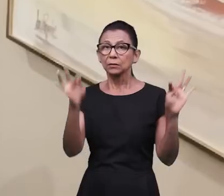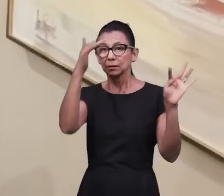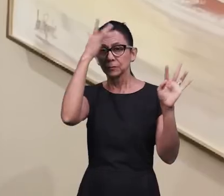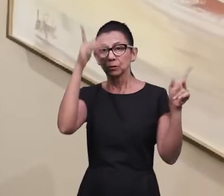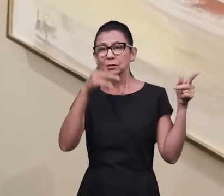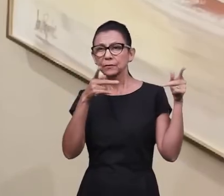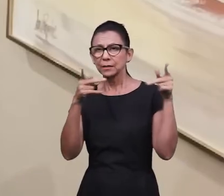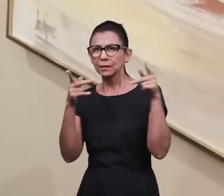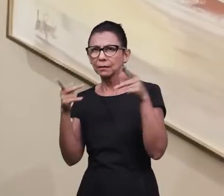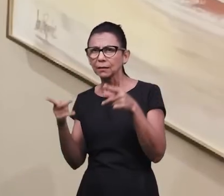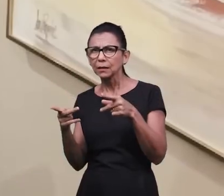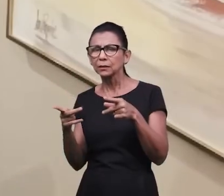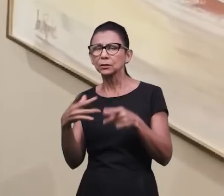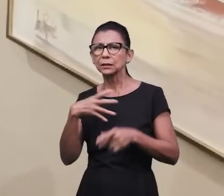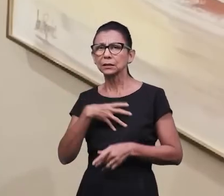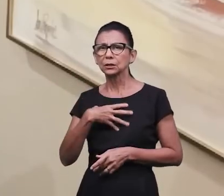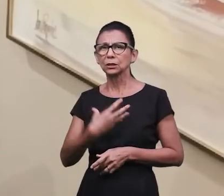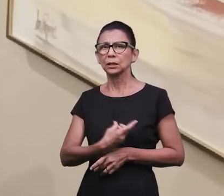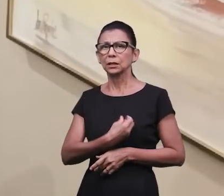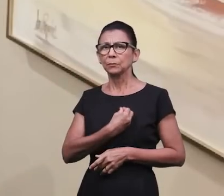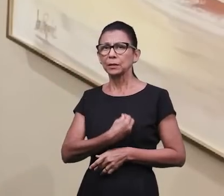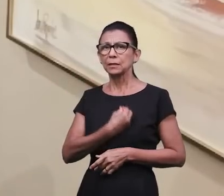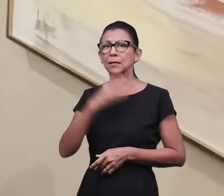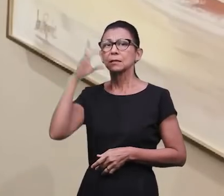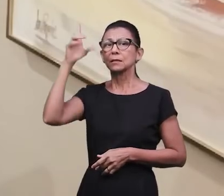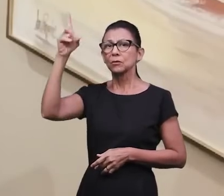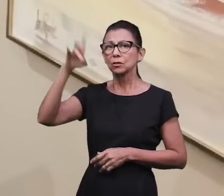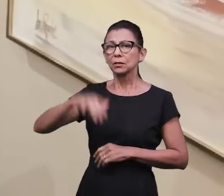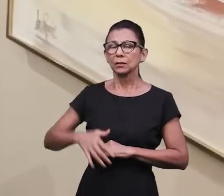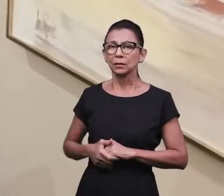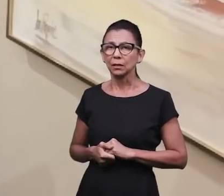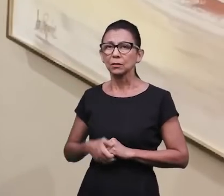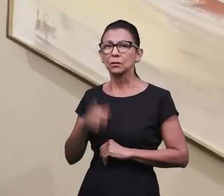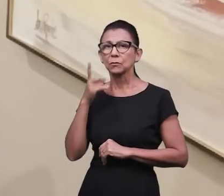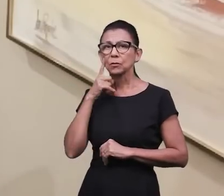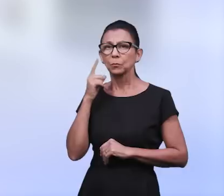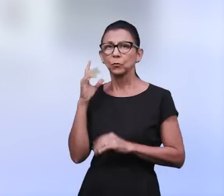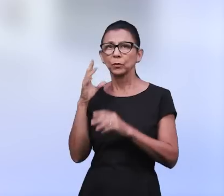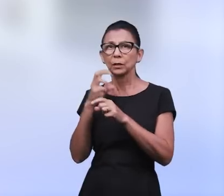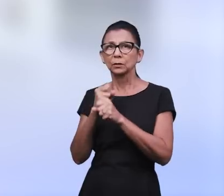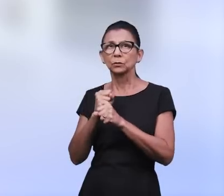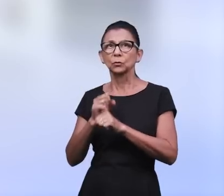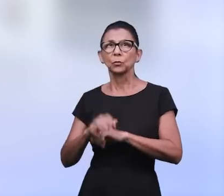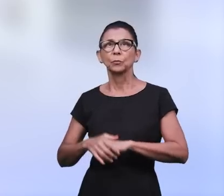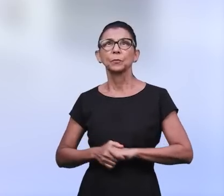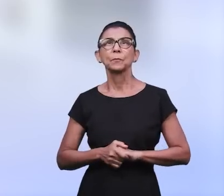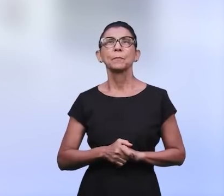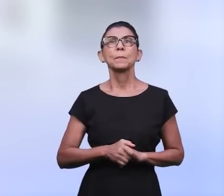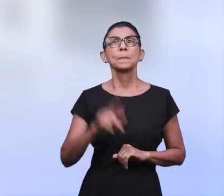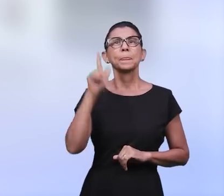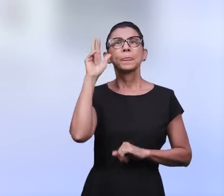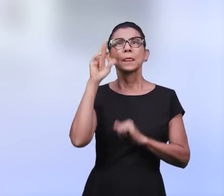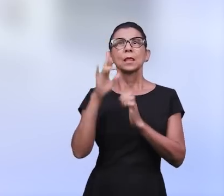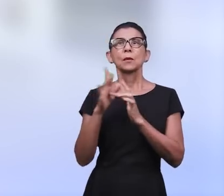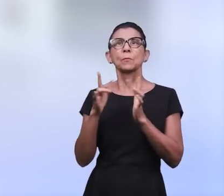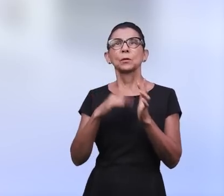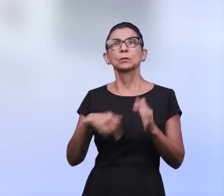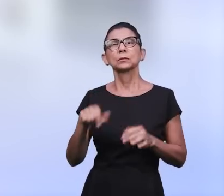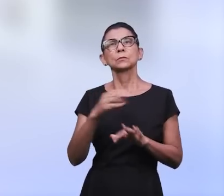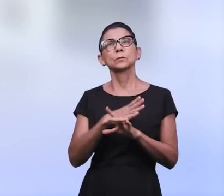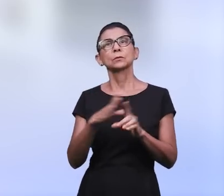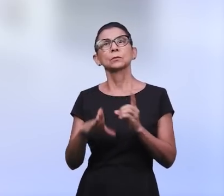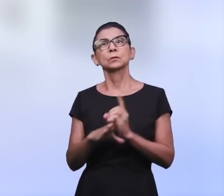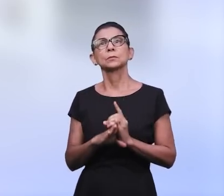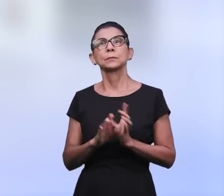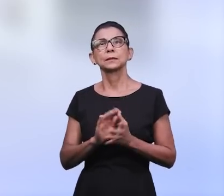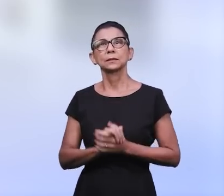vivo. A jovem Rebeca Cavalcante nos enviou um breve relato desta bênção. Peace of the Lord, brother. Tonight we had a special service here